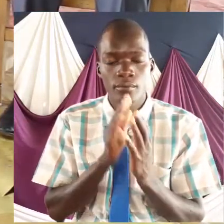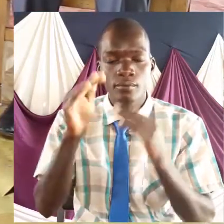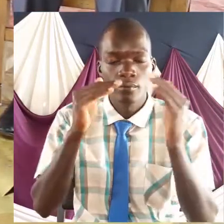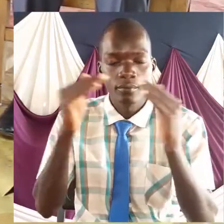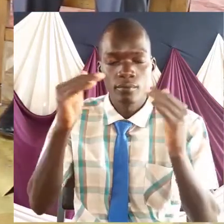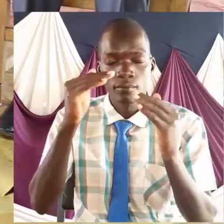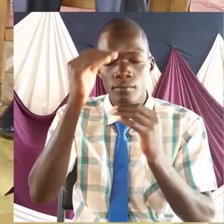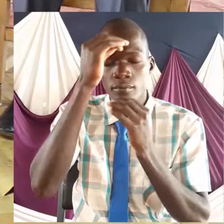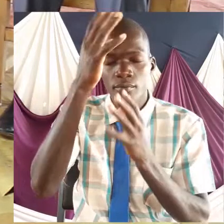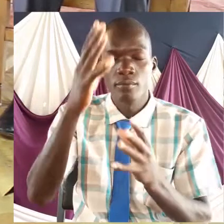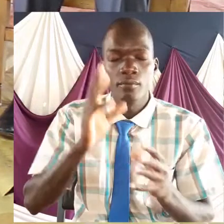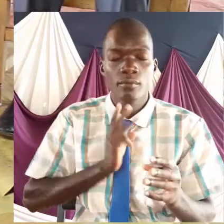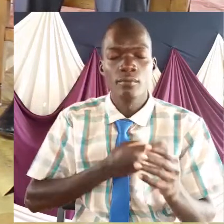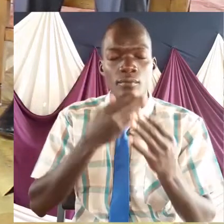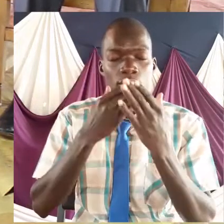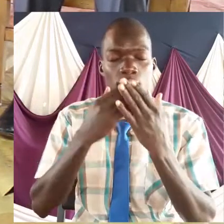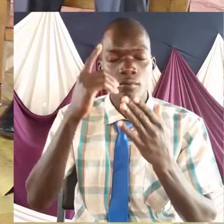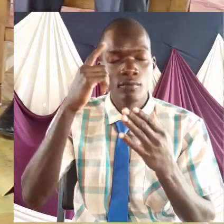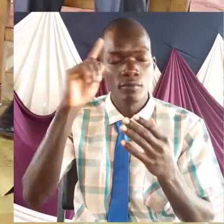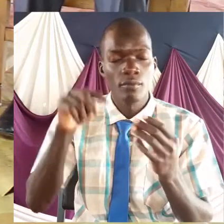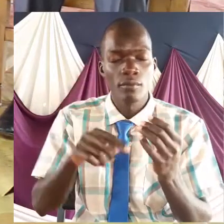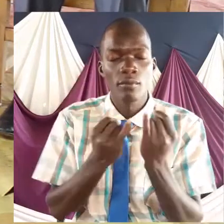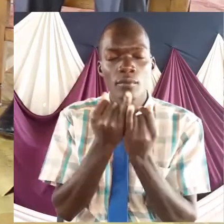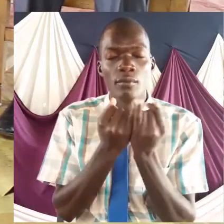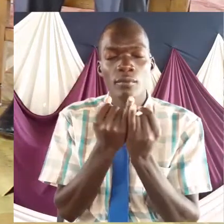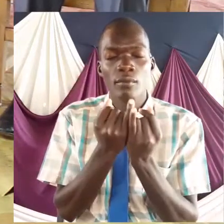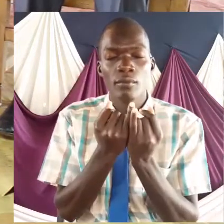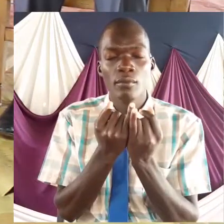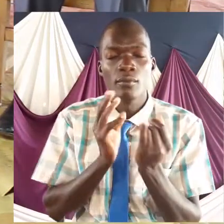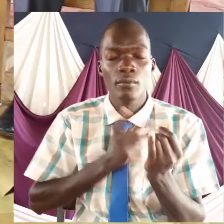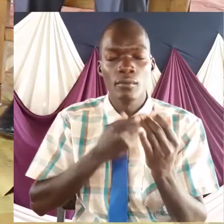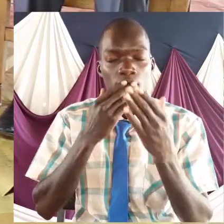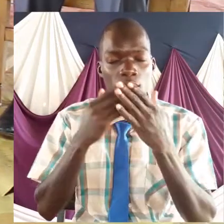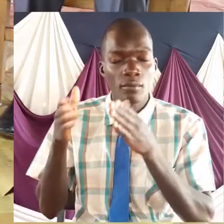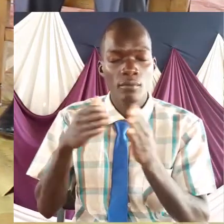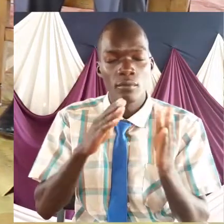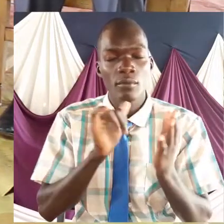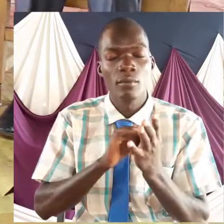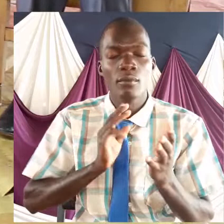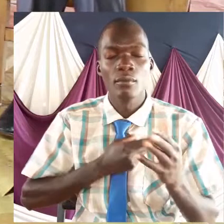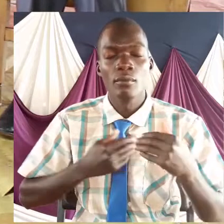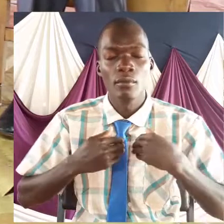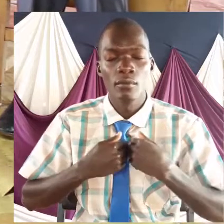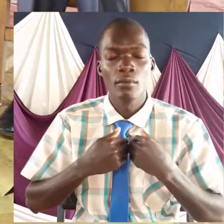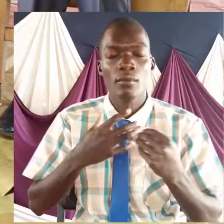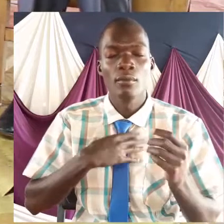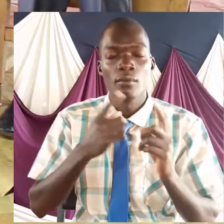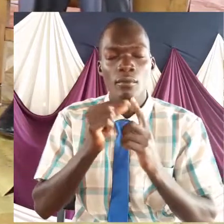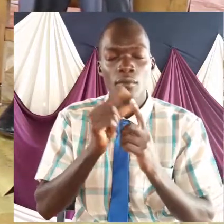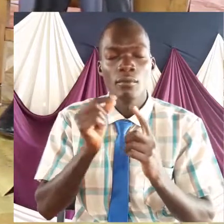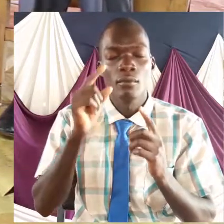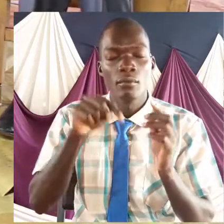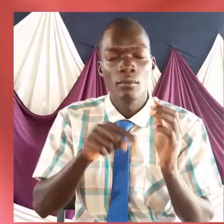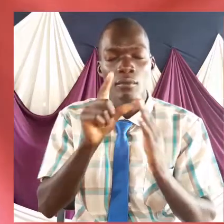Heavenly Father, we thank you for this Sabbath rest, and we thank you for the opportunity that we have to learn the words through